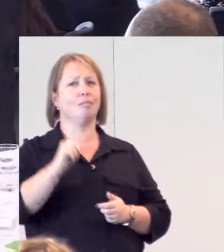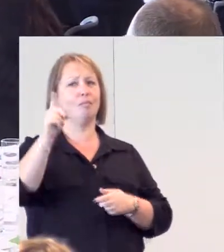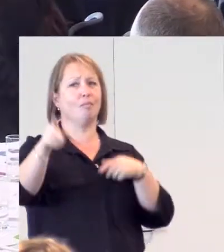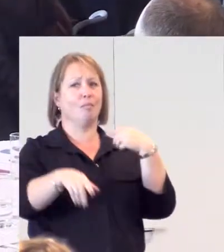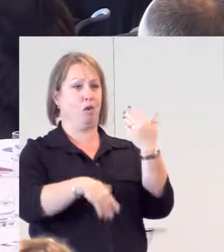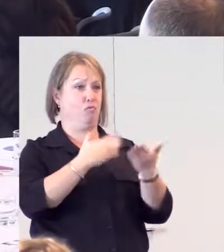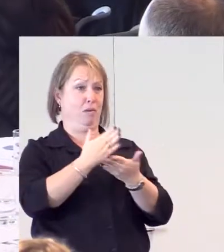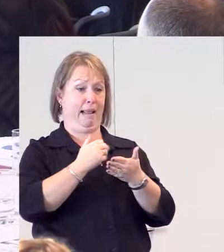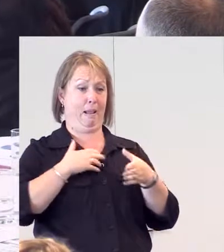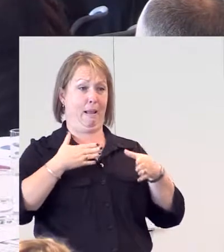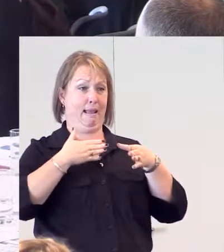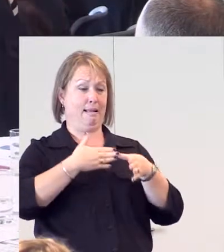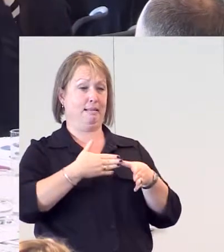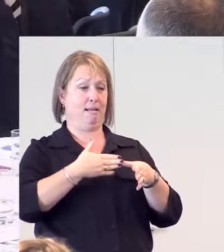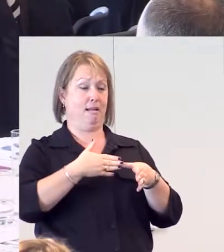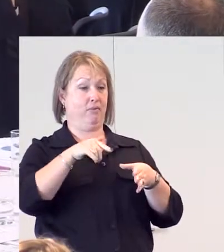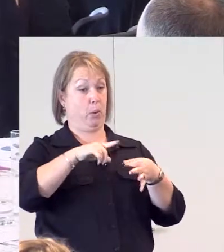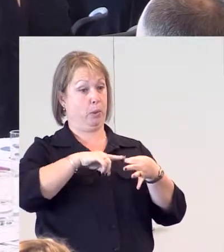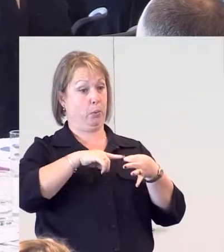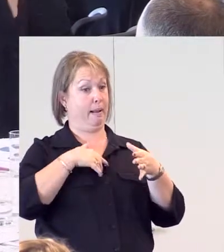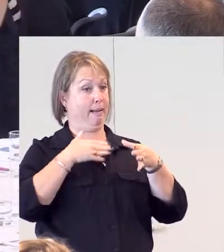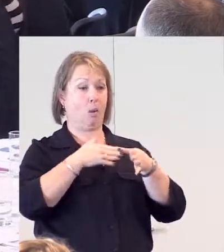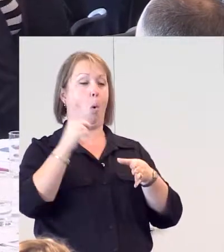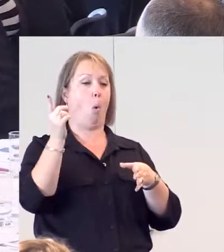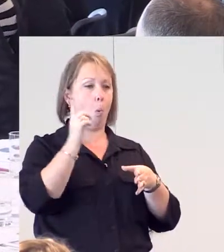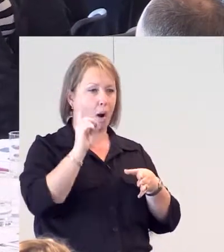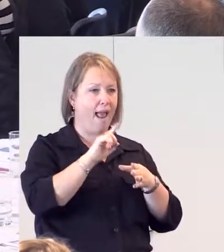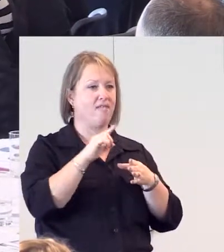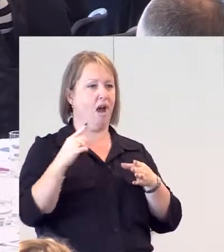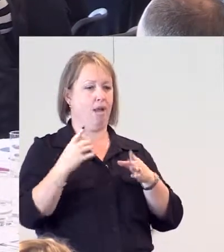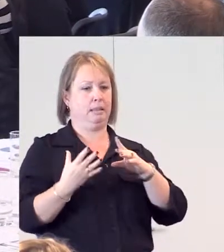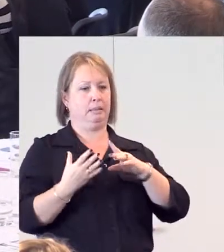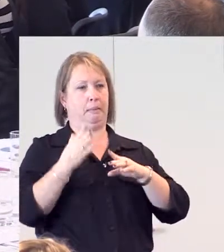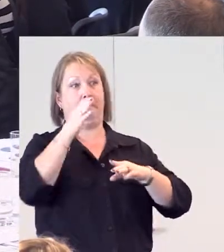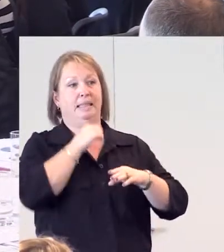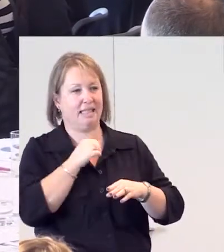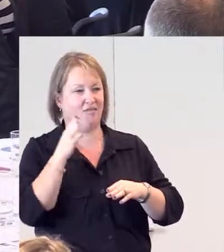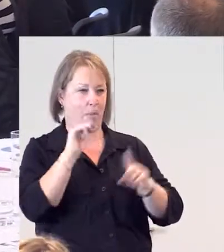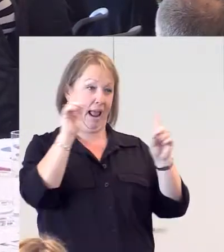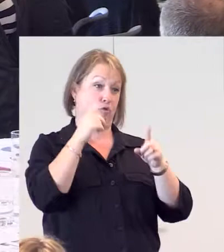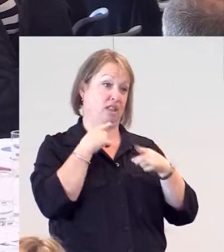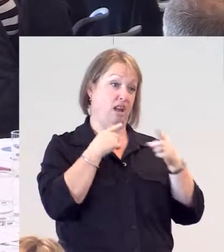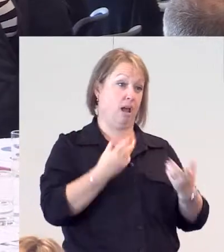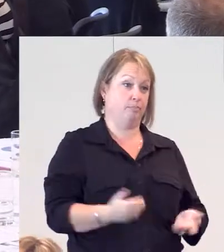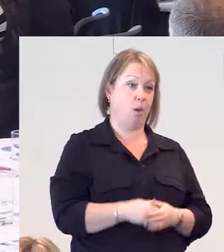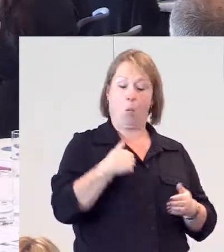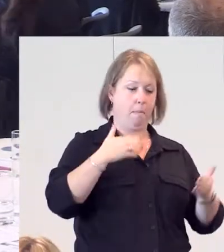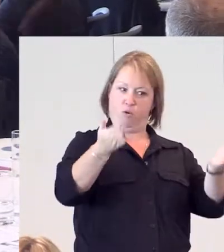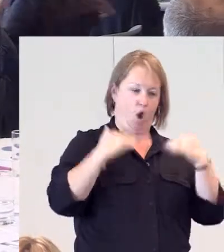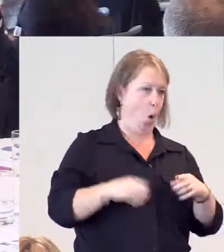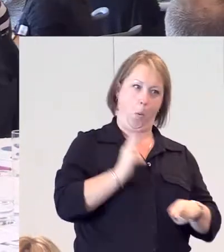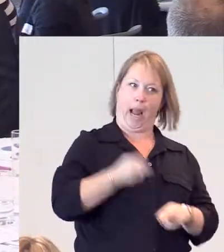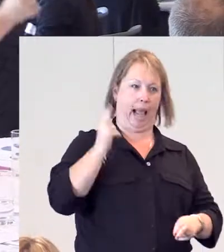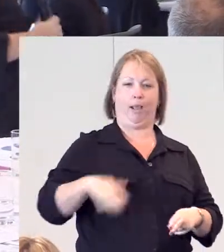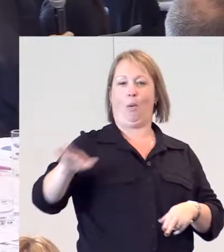Basically, our answer to that was whatever's missing from the current data, so we moved on pretty quickly to the next question.